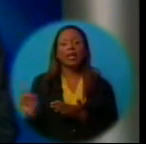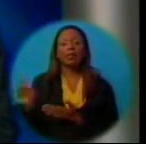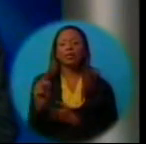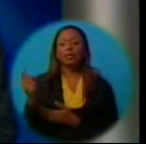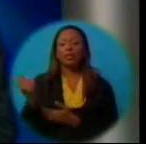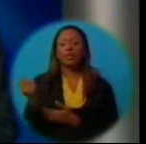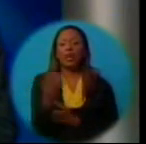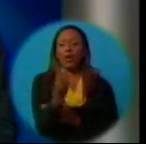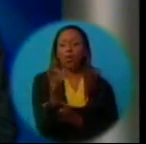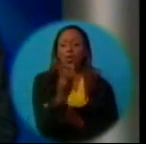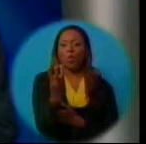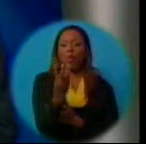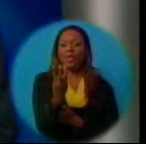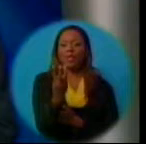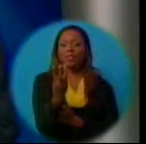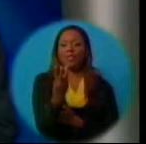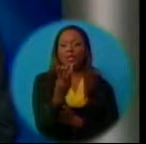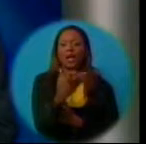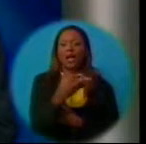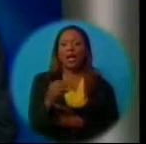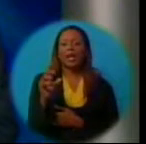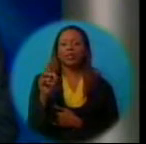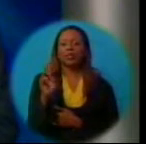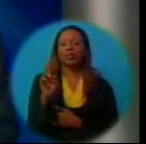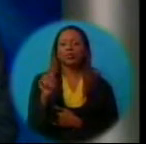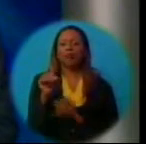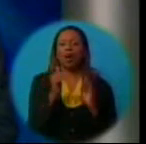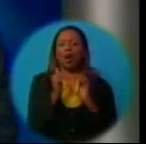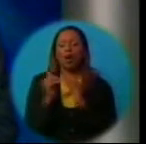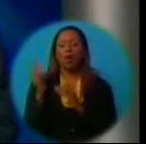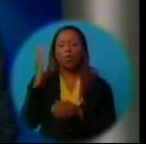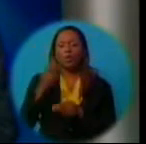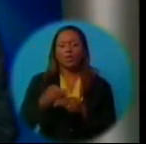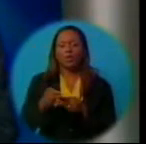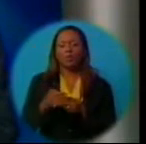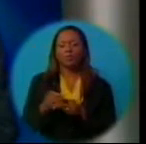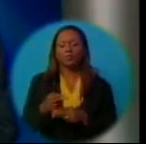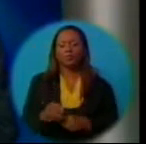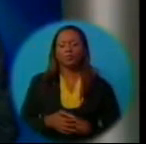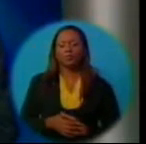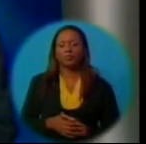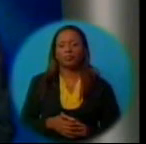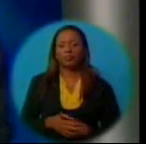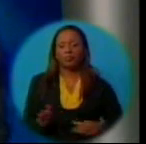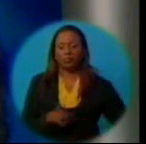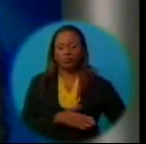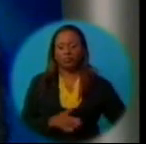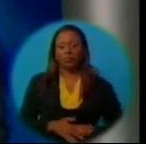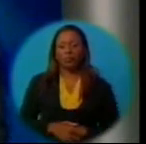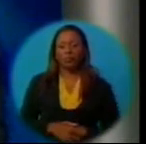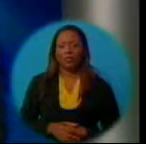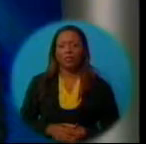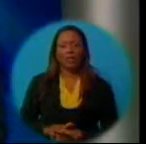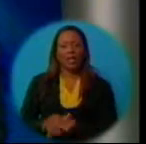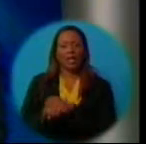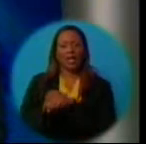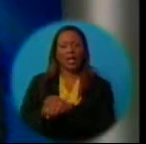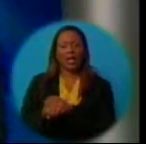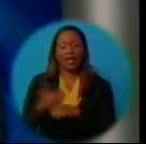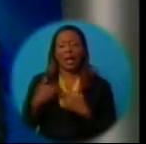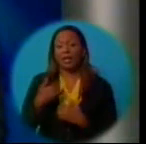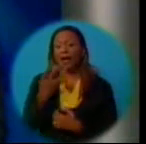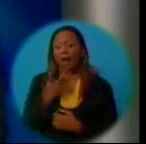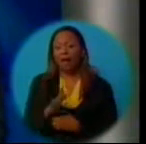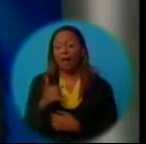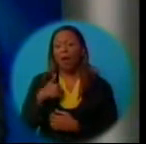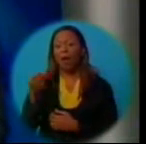Tuesday and Wednesday at neutral venues. The draw will be done shortly. England rode their luck to reach